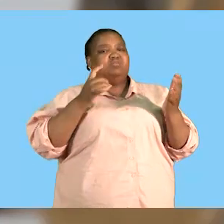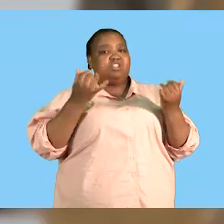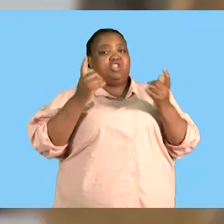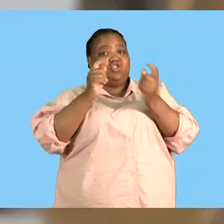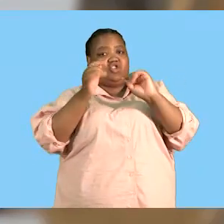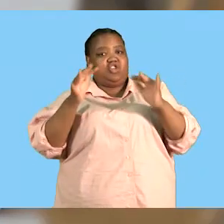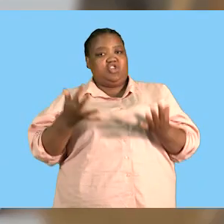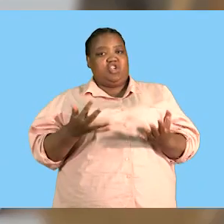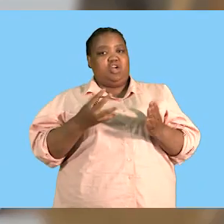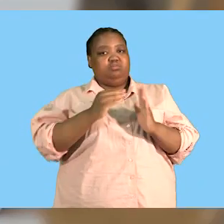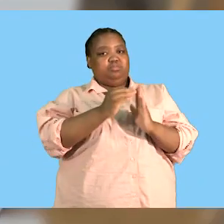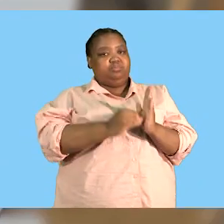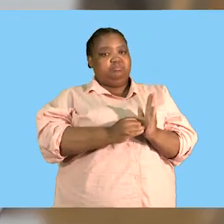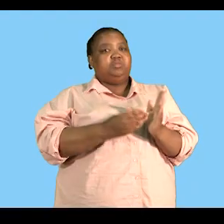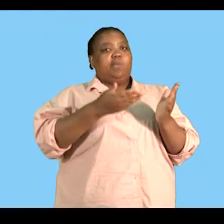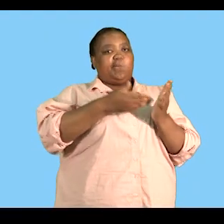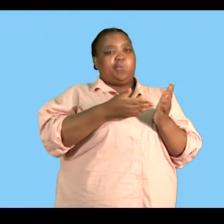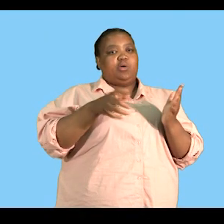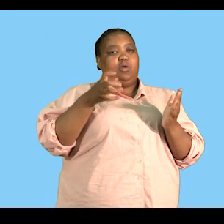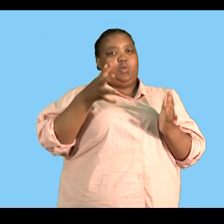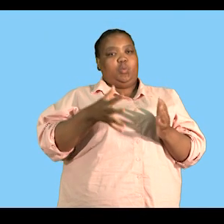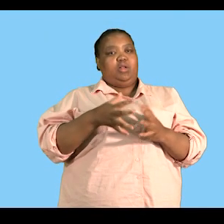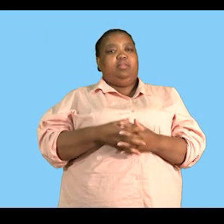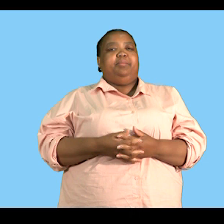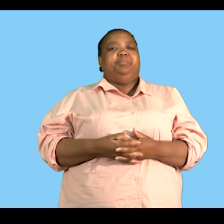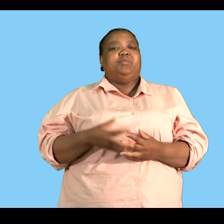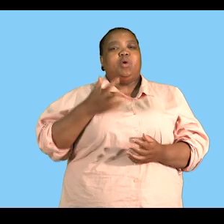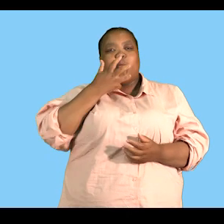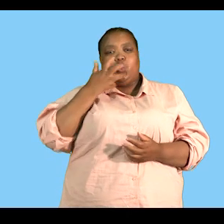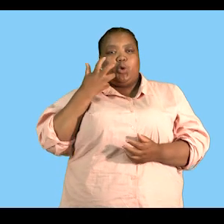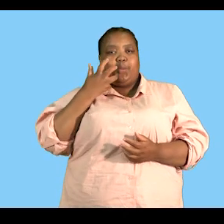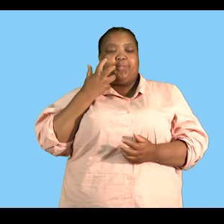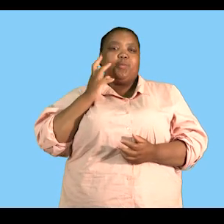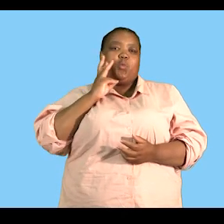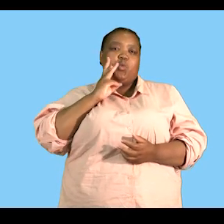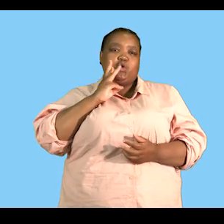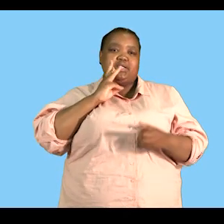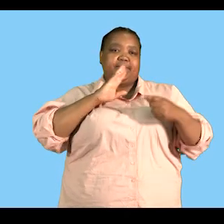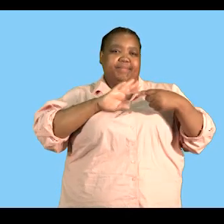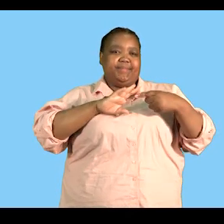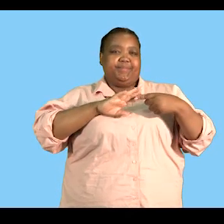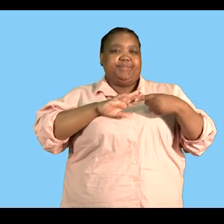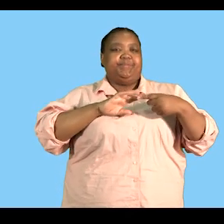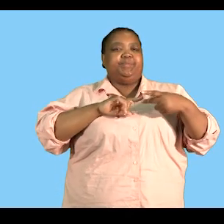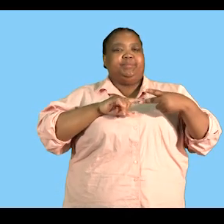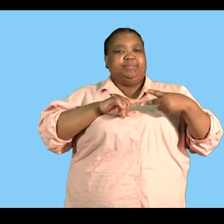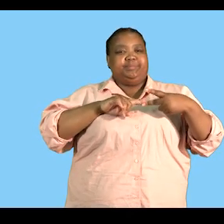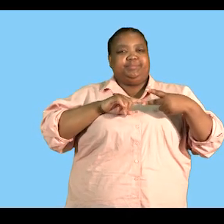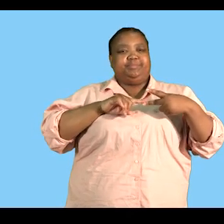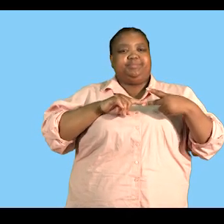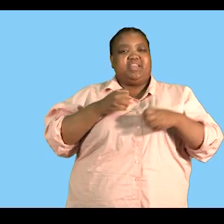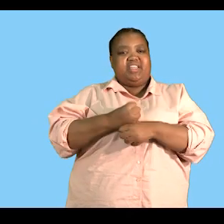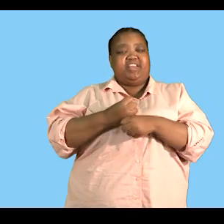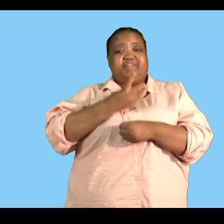given. Now, in the pizza dough, we've got warm water, we have got active dry